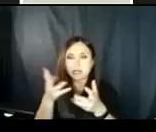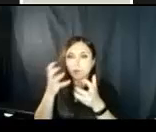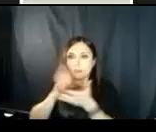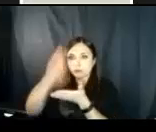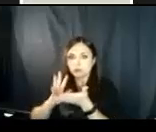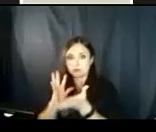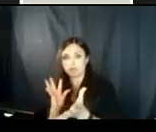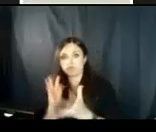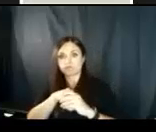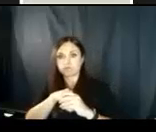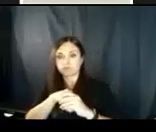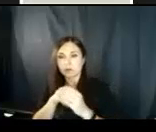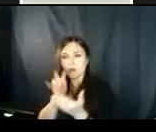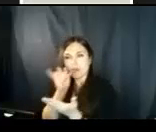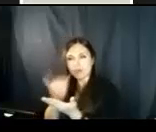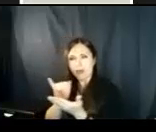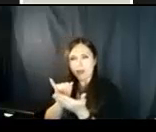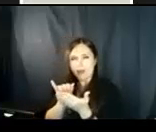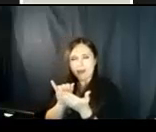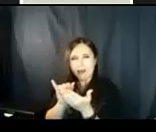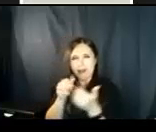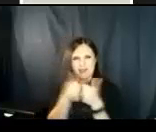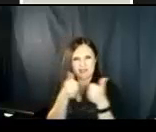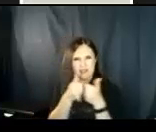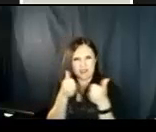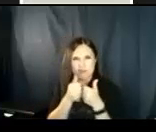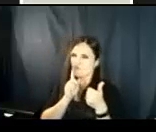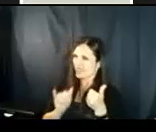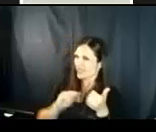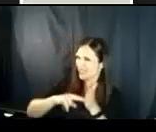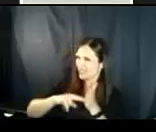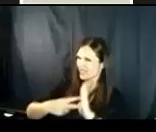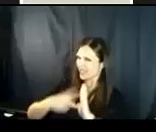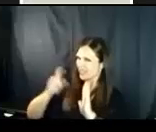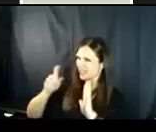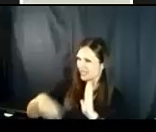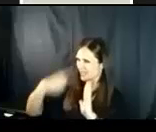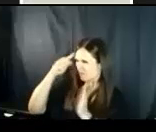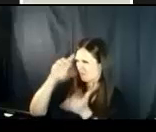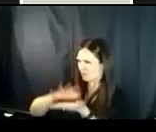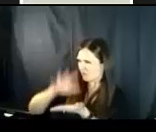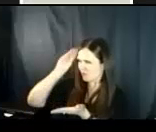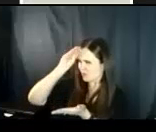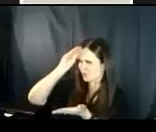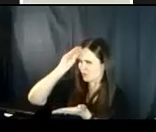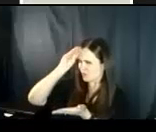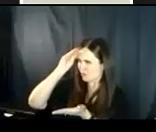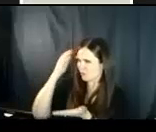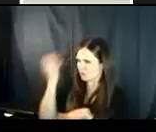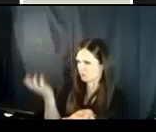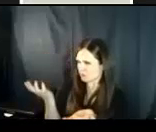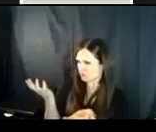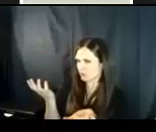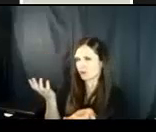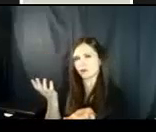Okay, well, was that video really purposeful for the learning that you wanted to happen? Okay, so you see where I'm coming